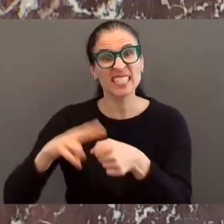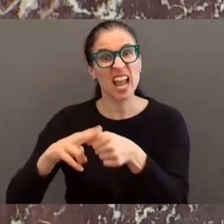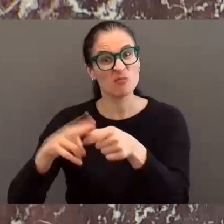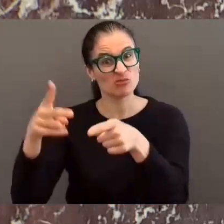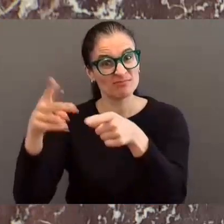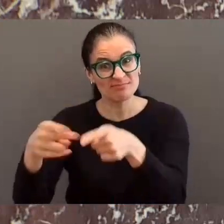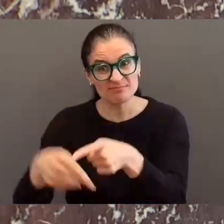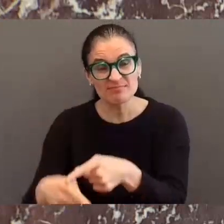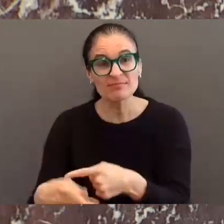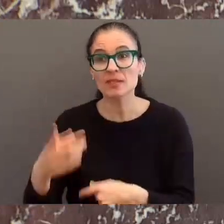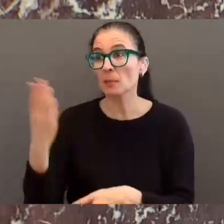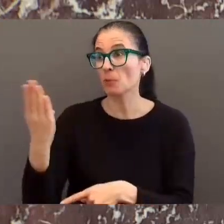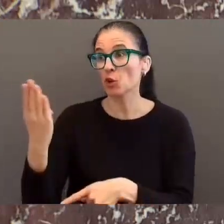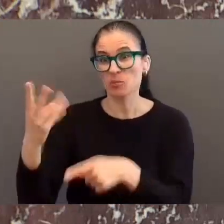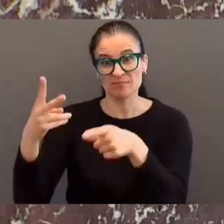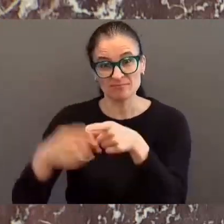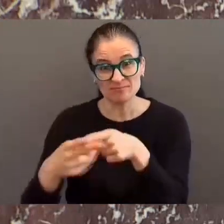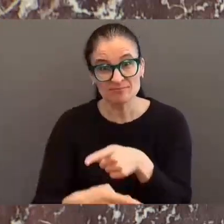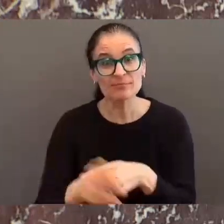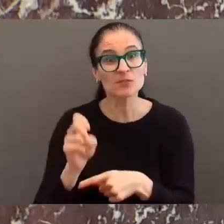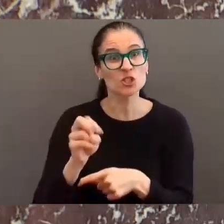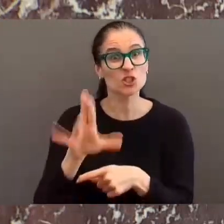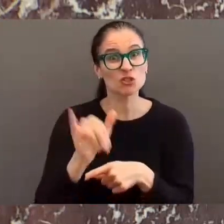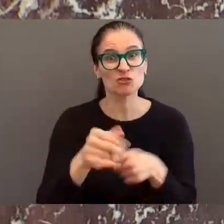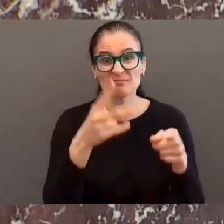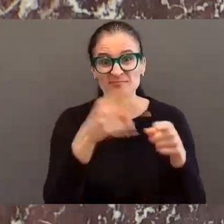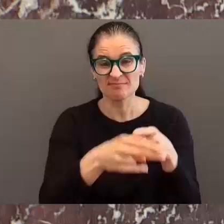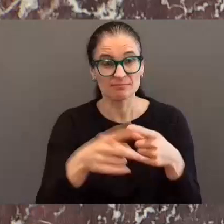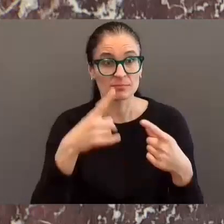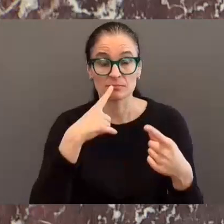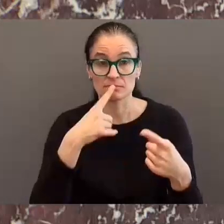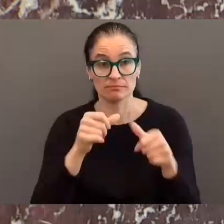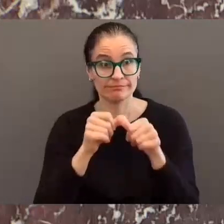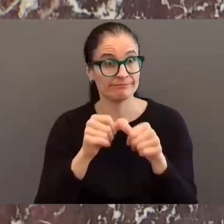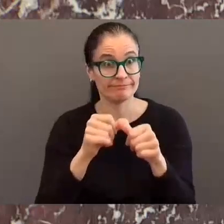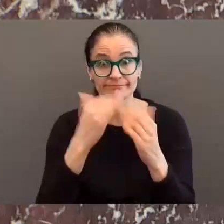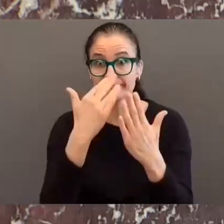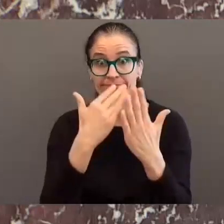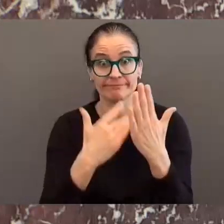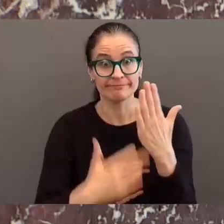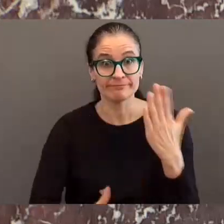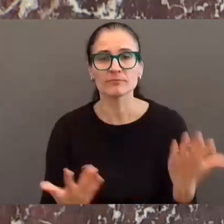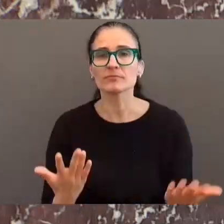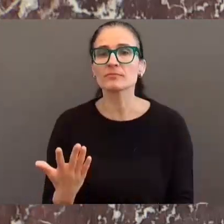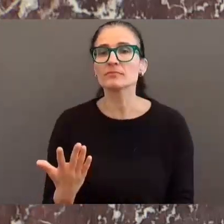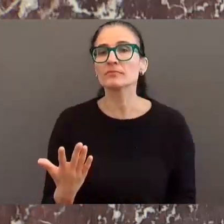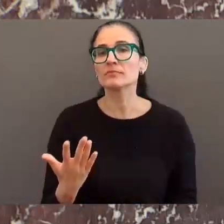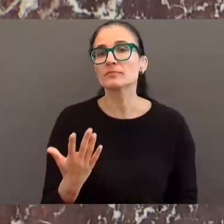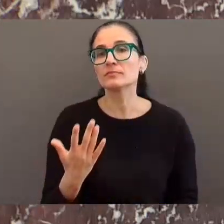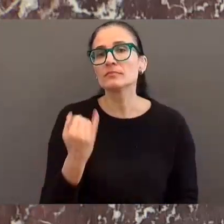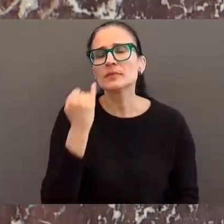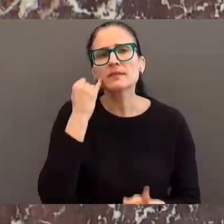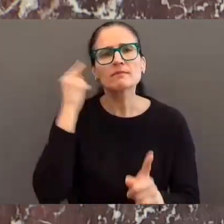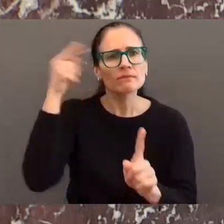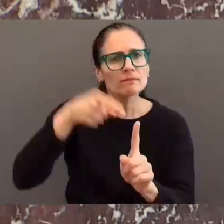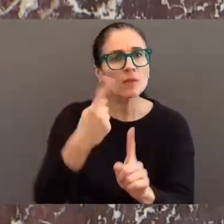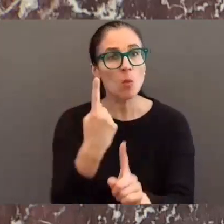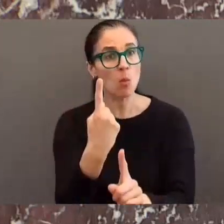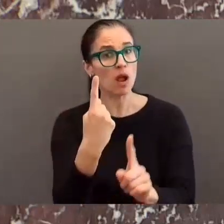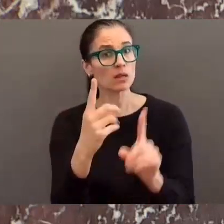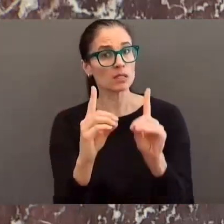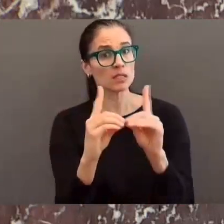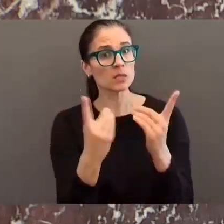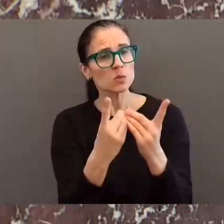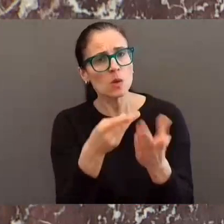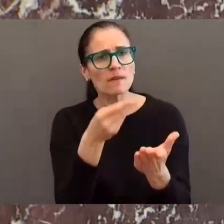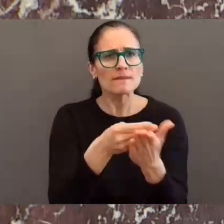cuts. The list goes on and on and on. Mr. Speaker, if this was one district having a financial issue, I could understand the minister